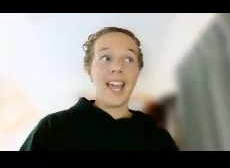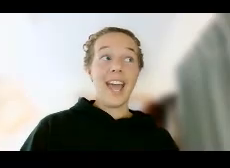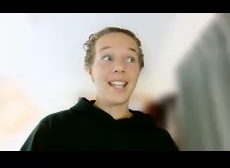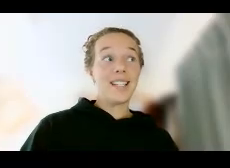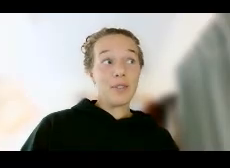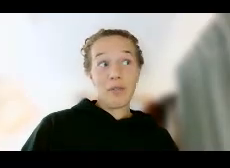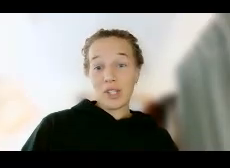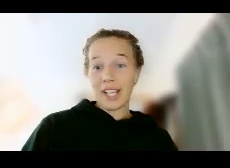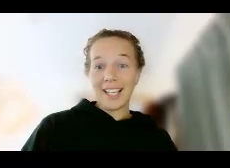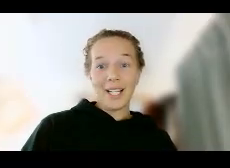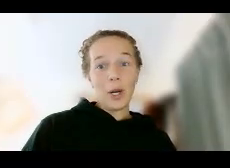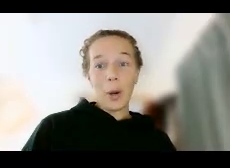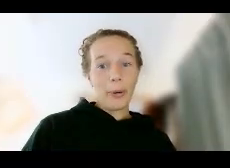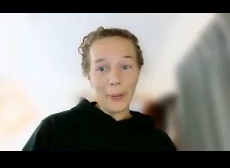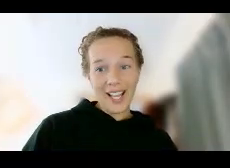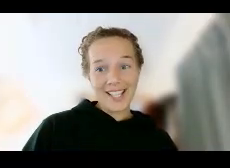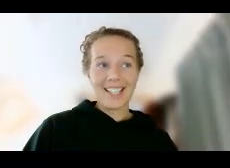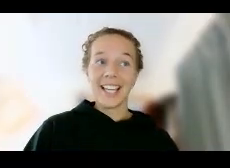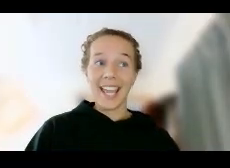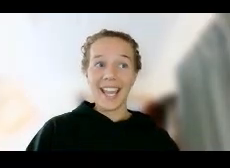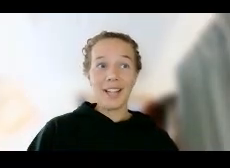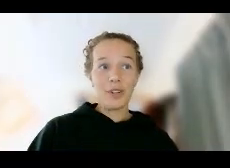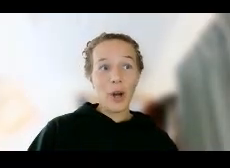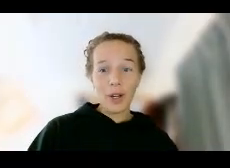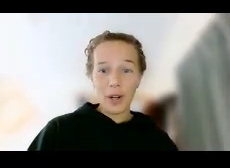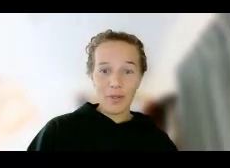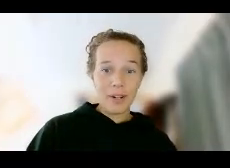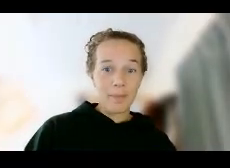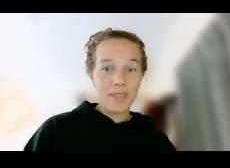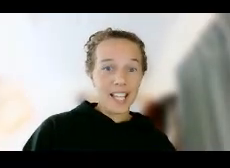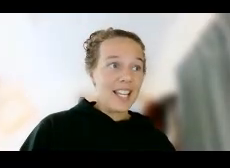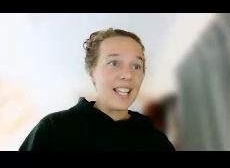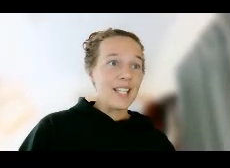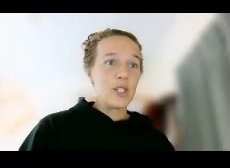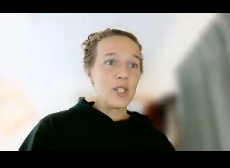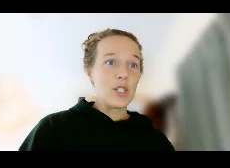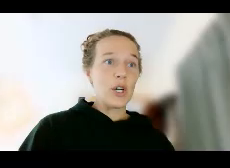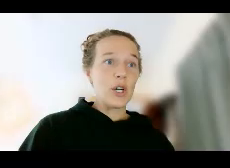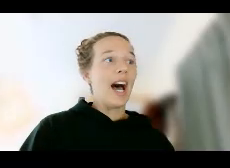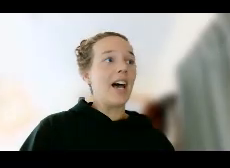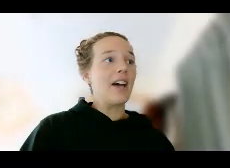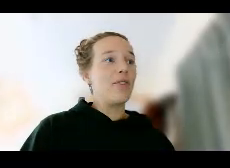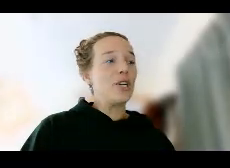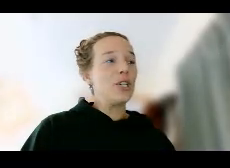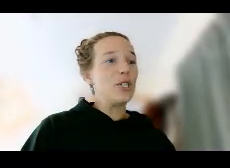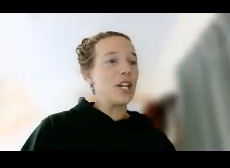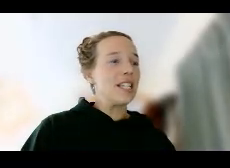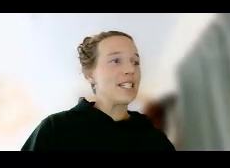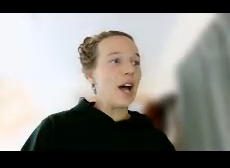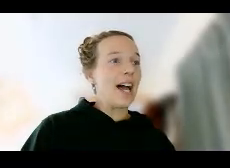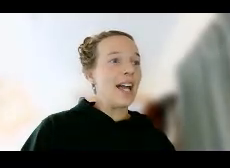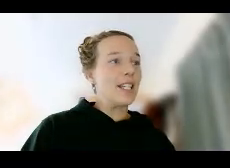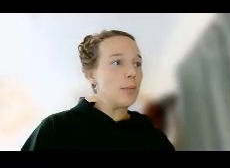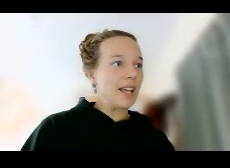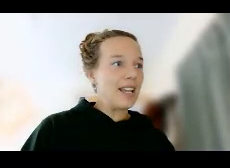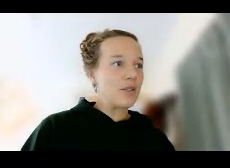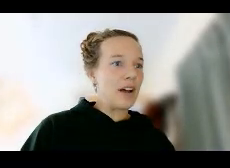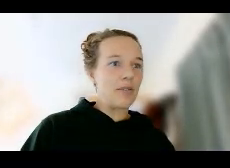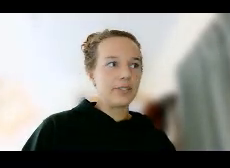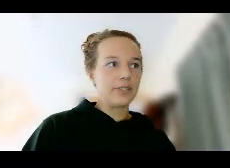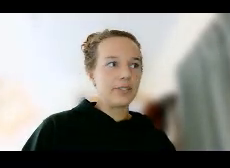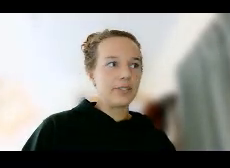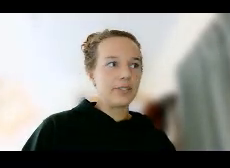spawn, as if they were checking in on our progress, and we caught it on film. So I will just try